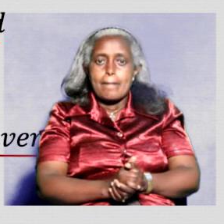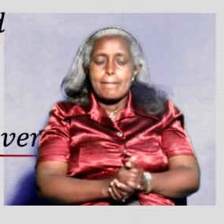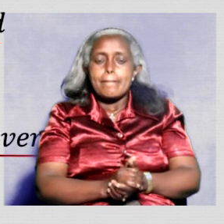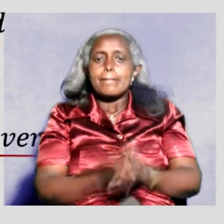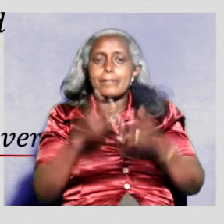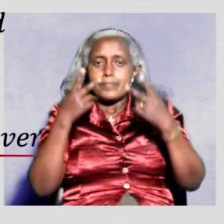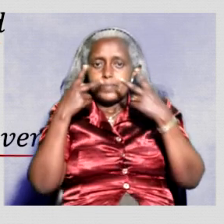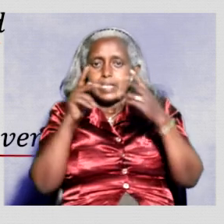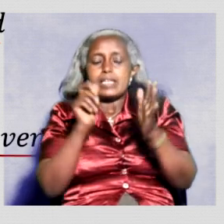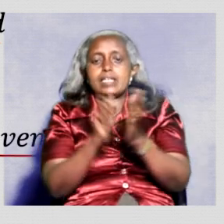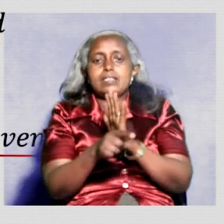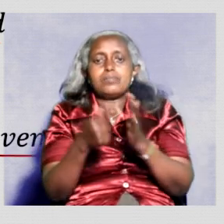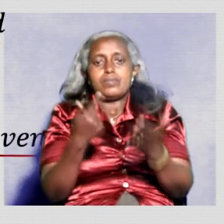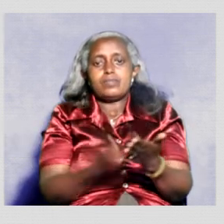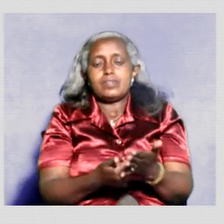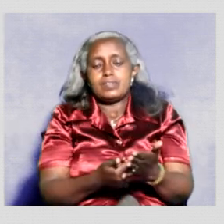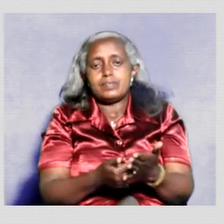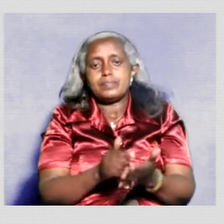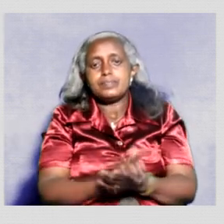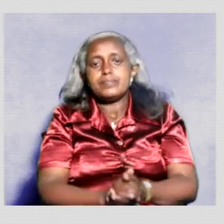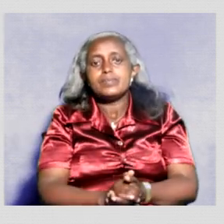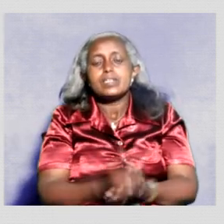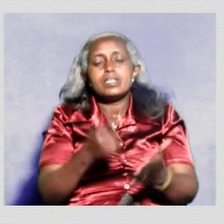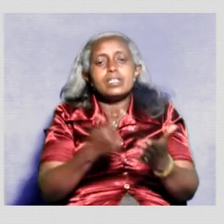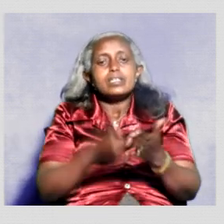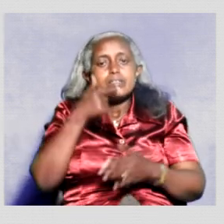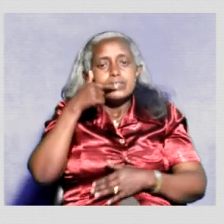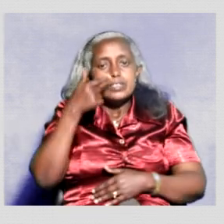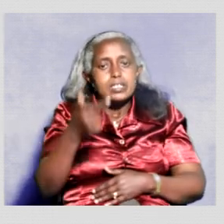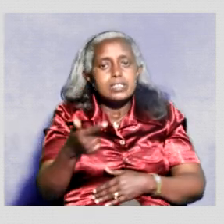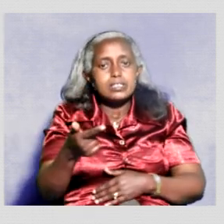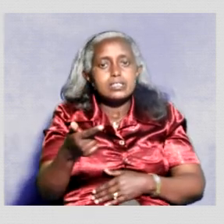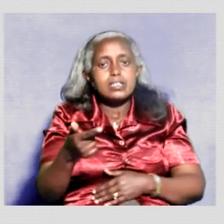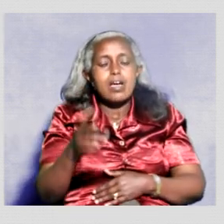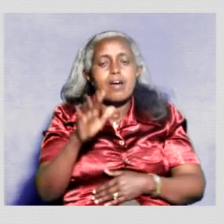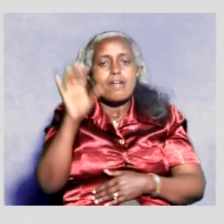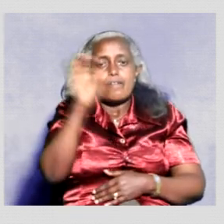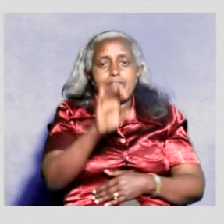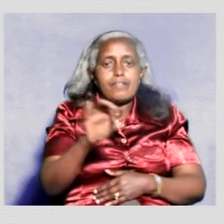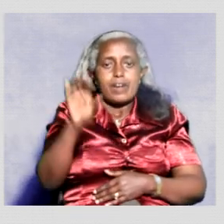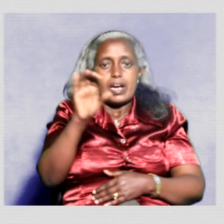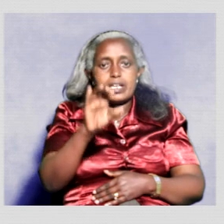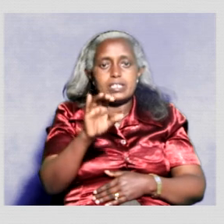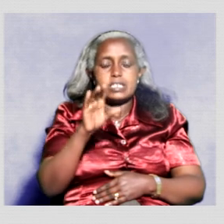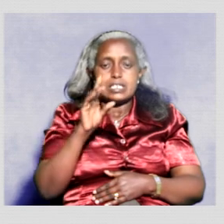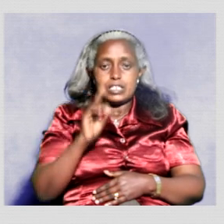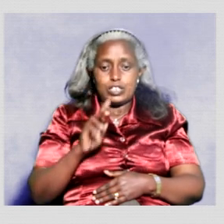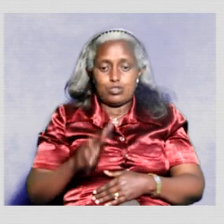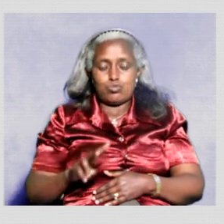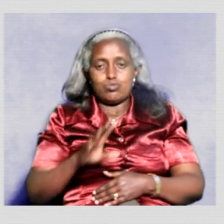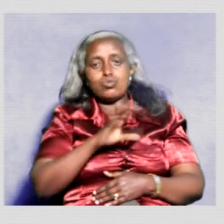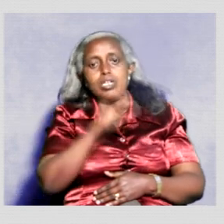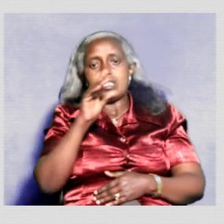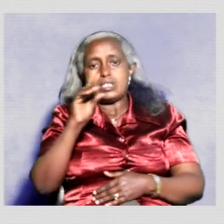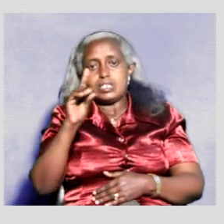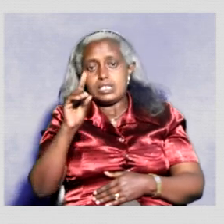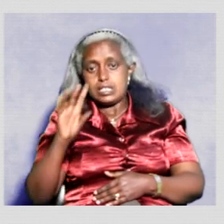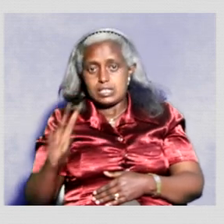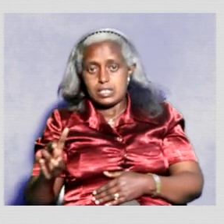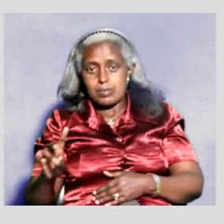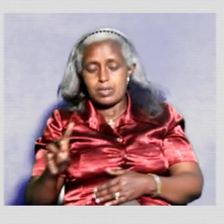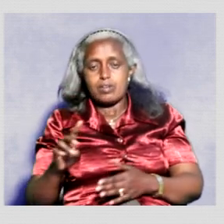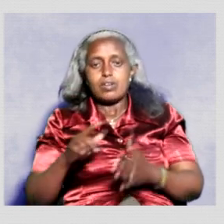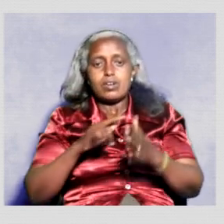Now let's see example for this also. Here it says, find D2 and D7 for